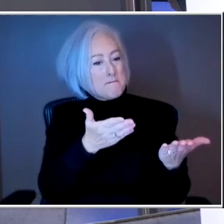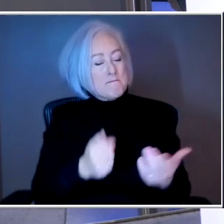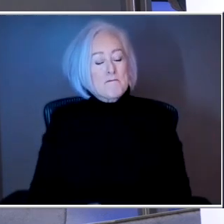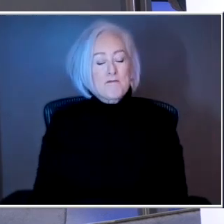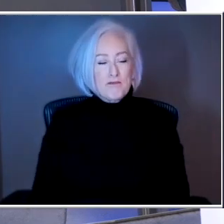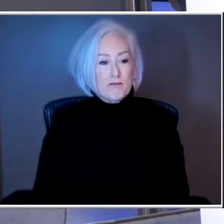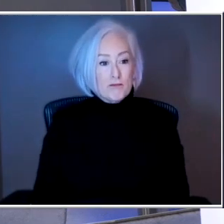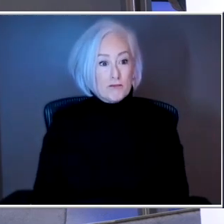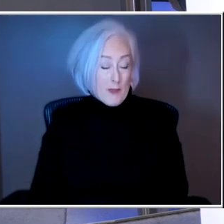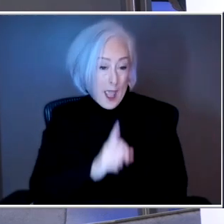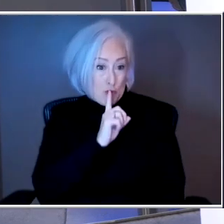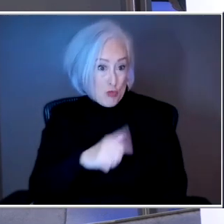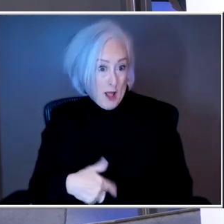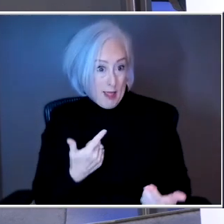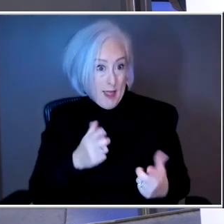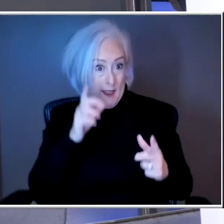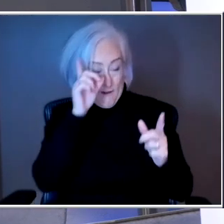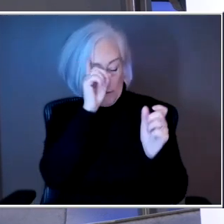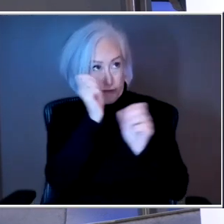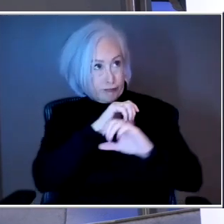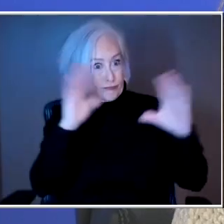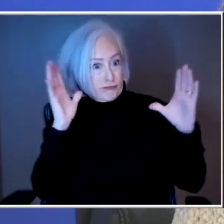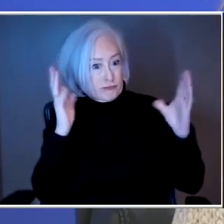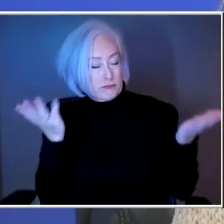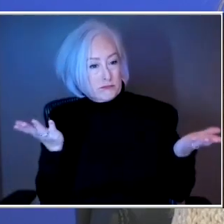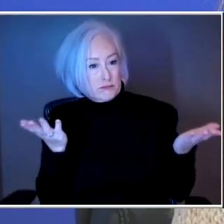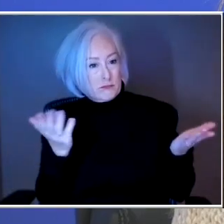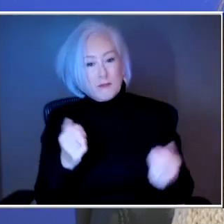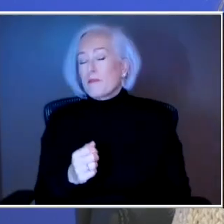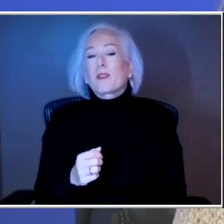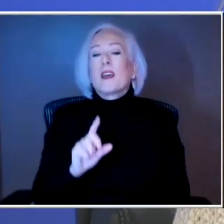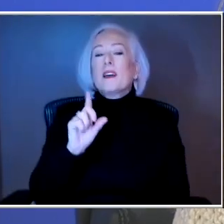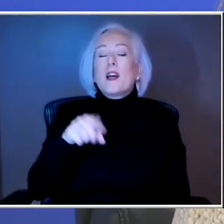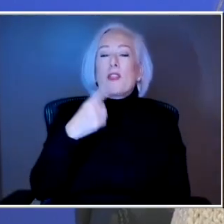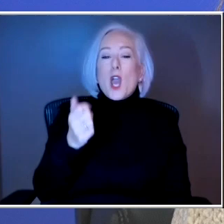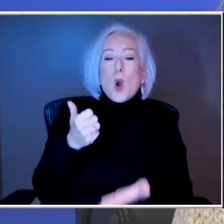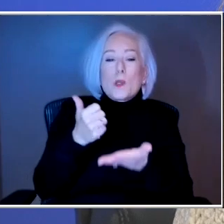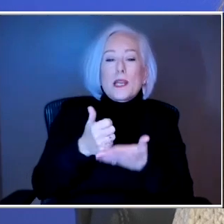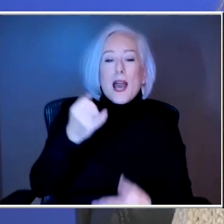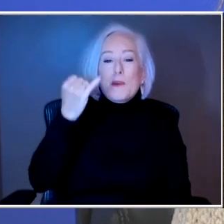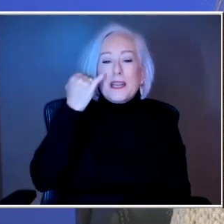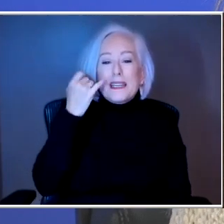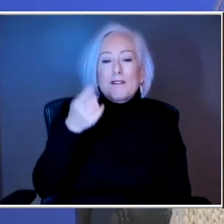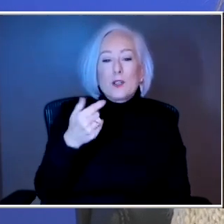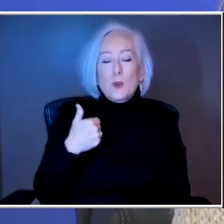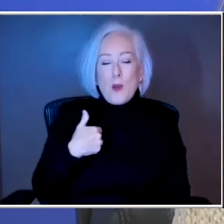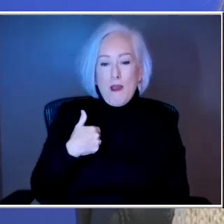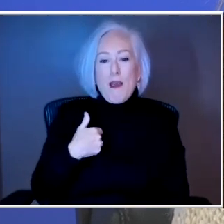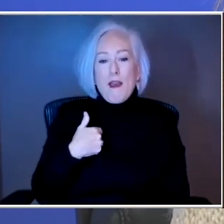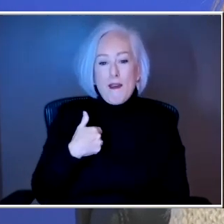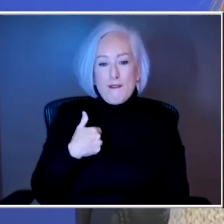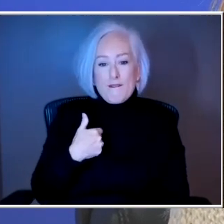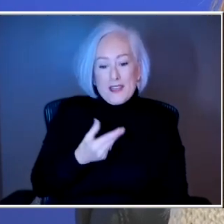realistic? I guess they're only helpful if you have the funds to do it. It's also